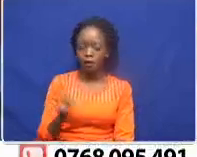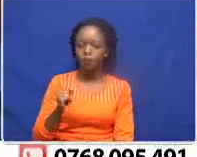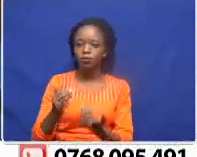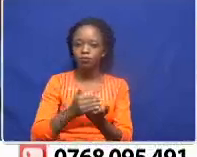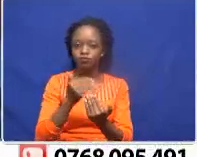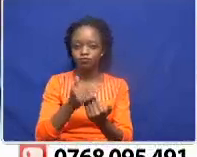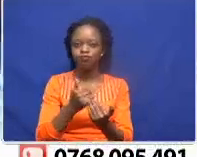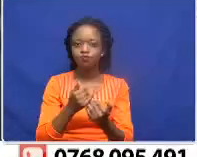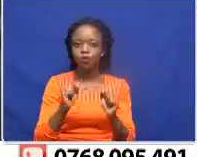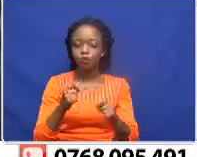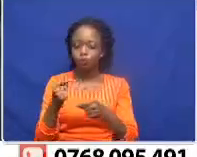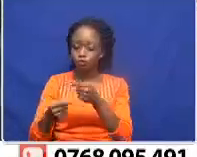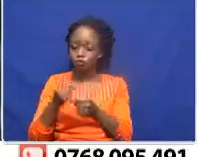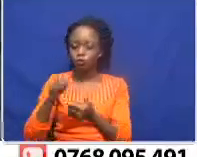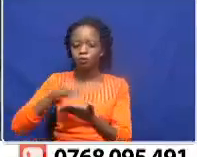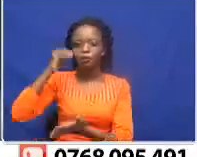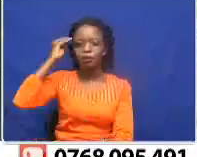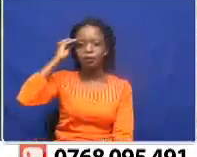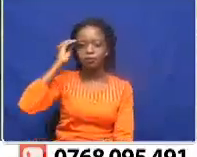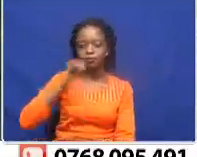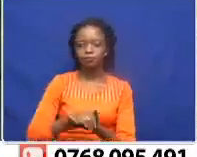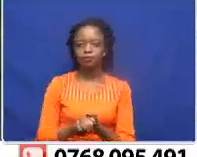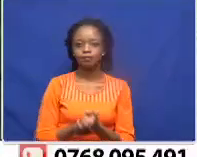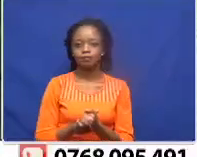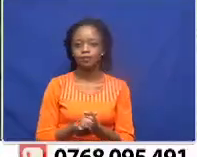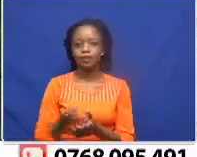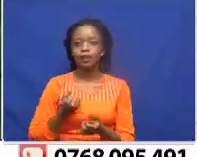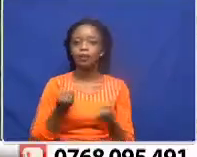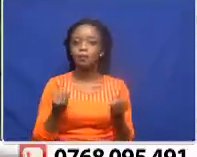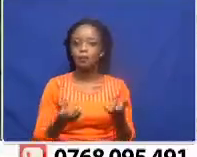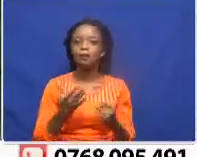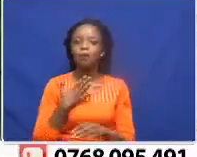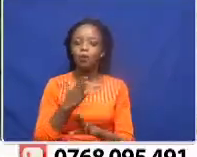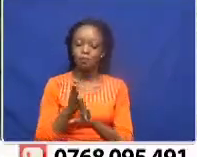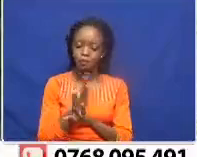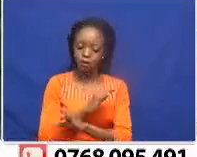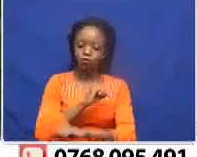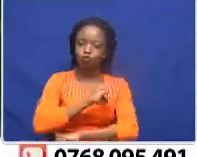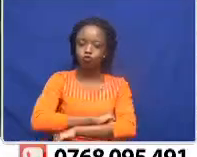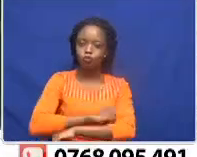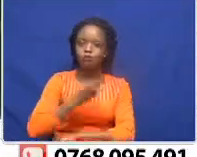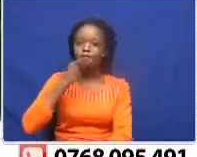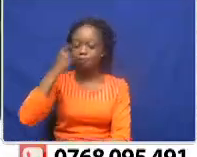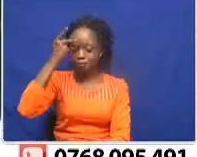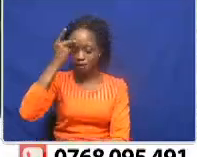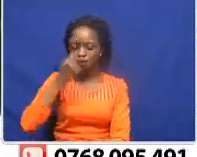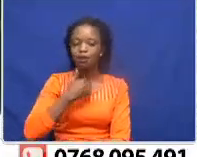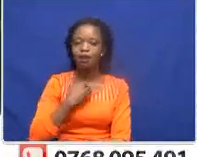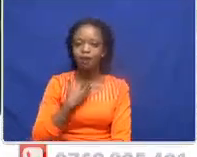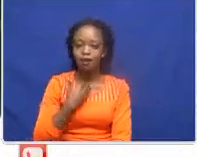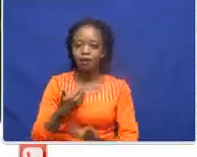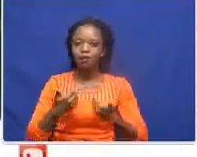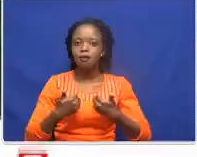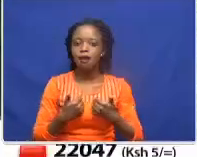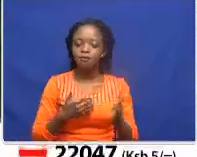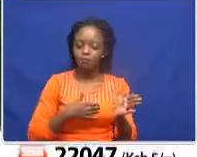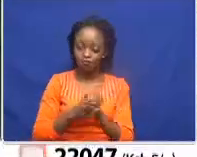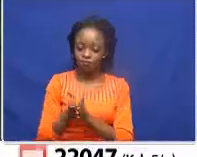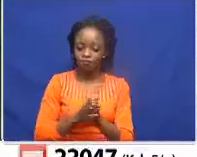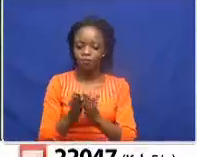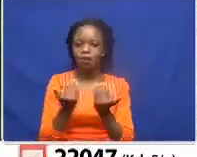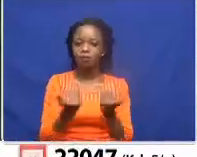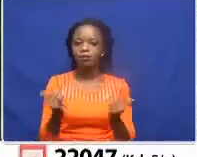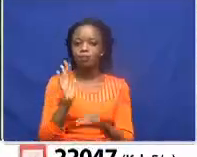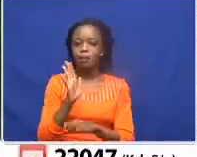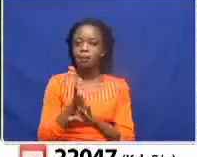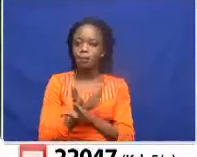teen mothers to continue their education. Wasichana wengi wanataka kurudi shule, wazazi wao wako na hiyo hamu ya watoto wao kurudi shule